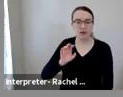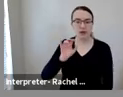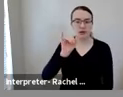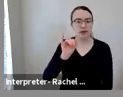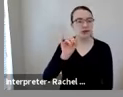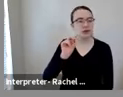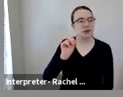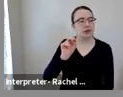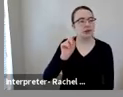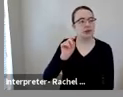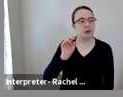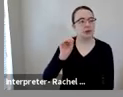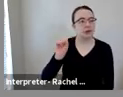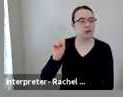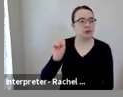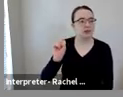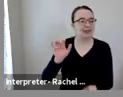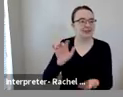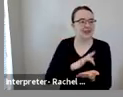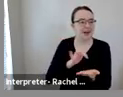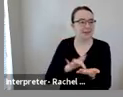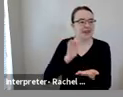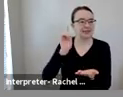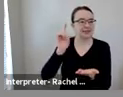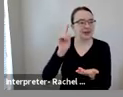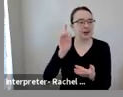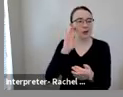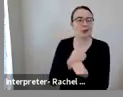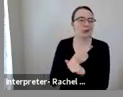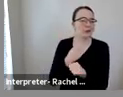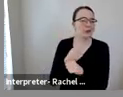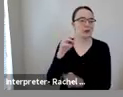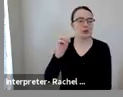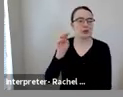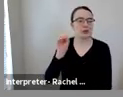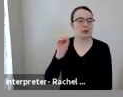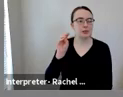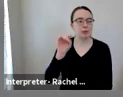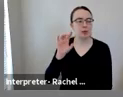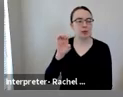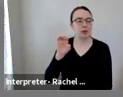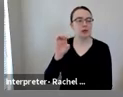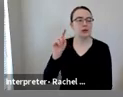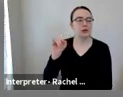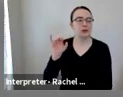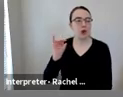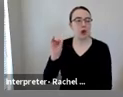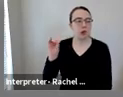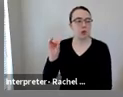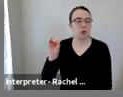tablets. Later, I'll use one of their Mobile Studio Pros. So that's what I'm using for hardware, right?